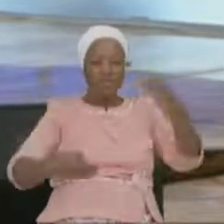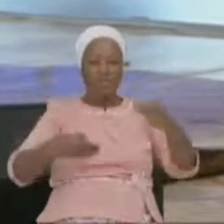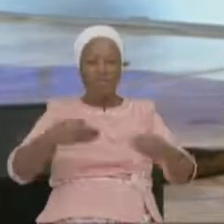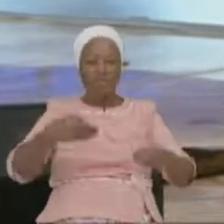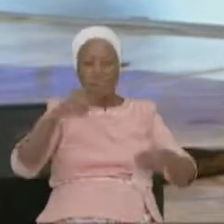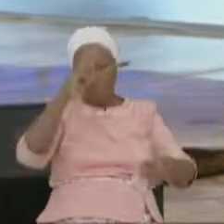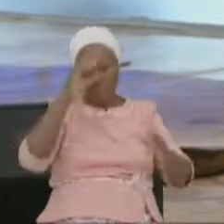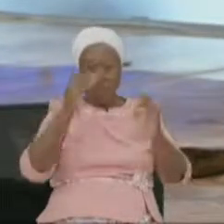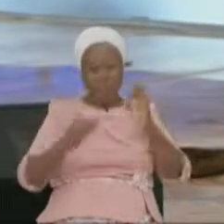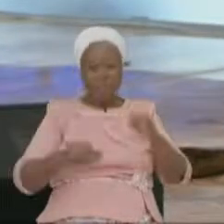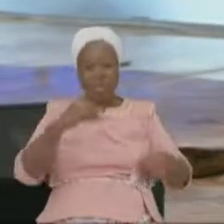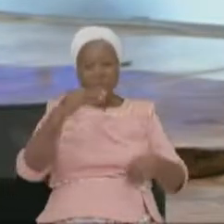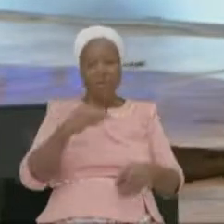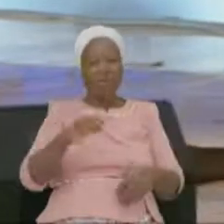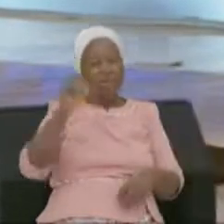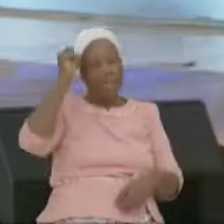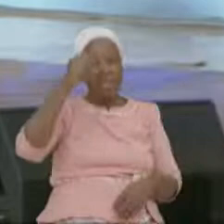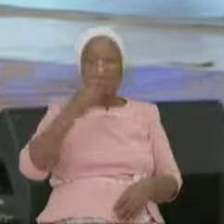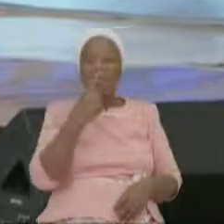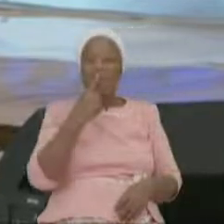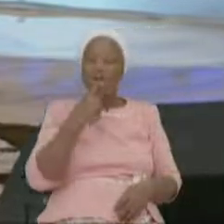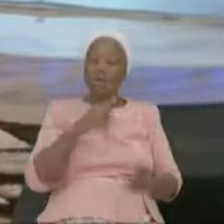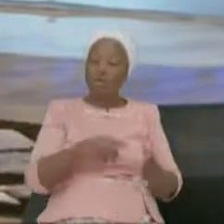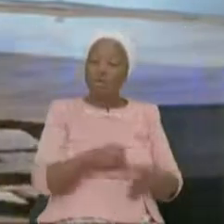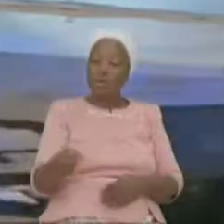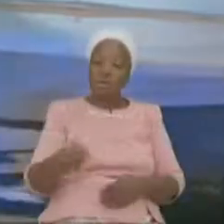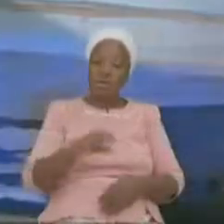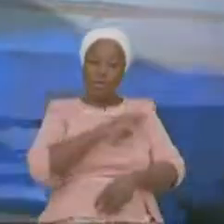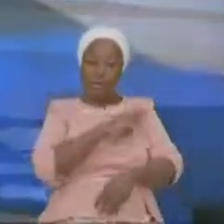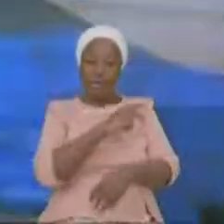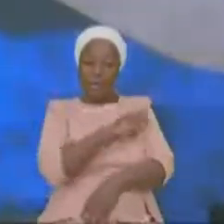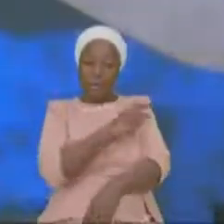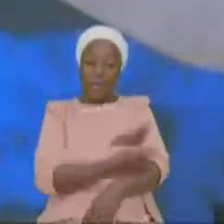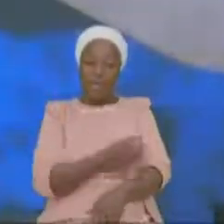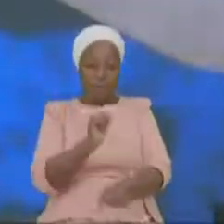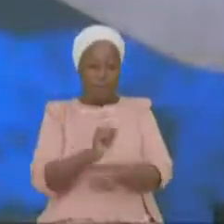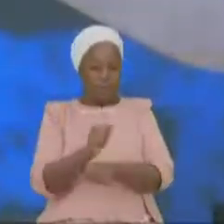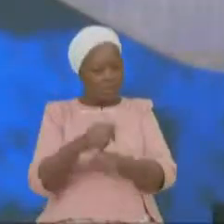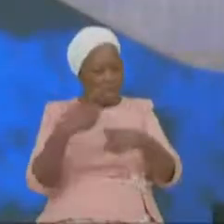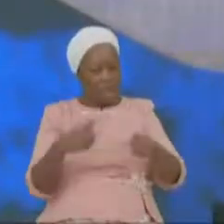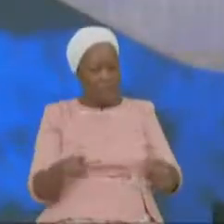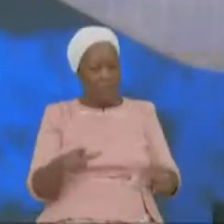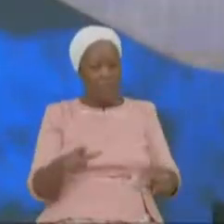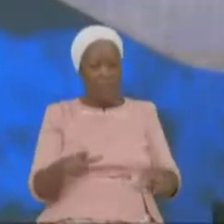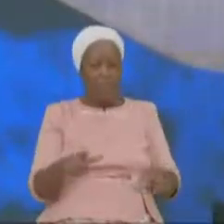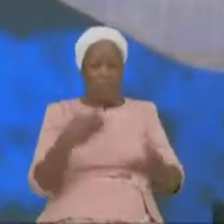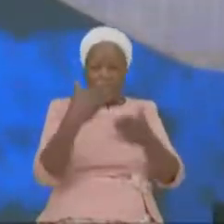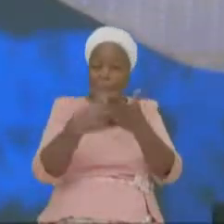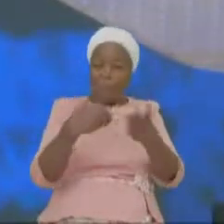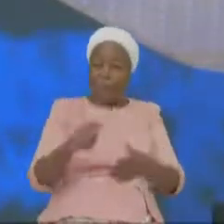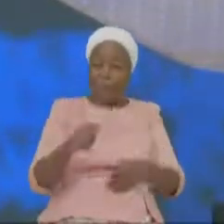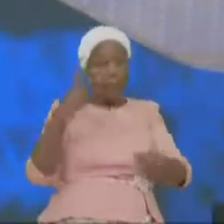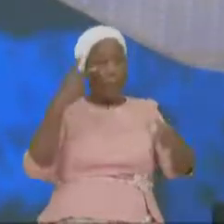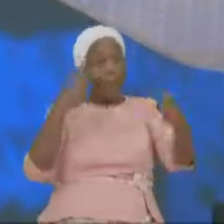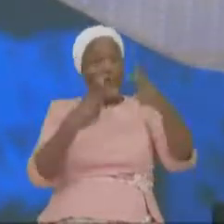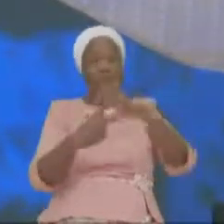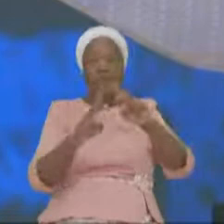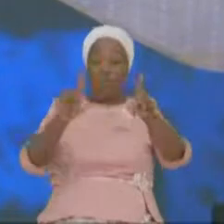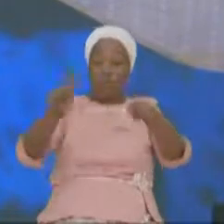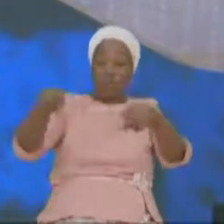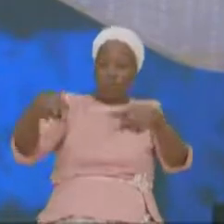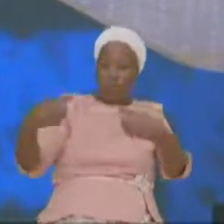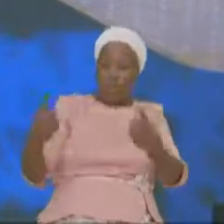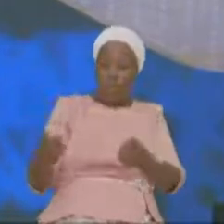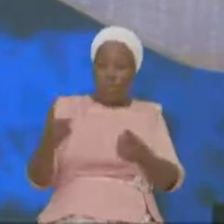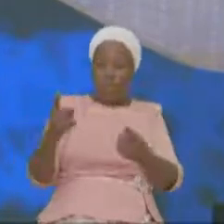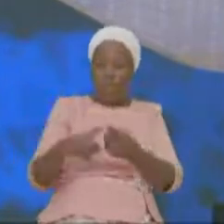his mouth. Those mighty works happened before the prophets went to